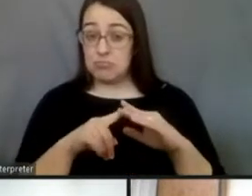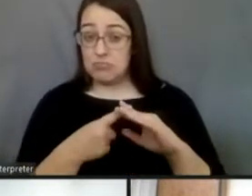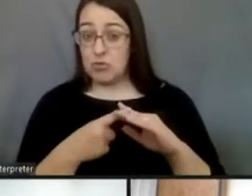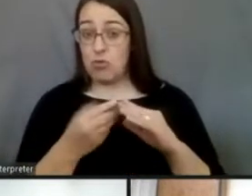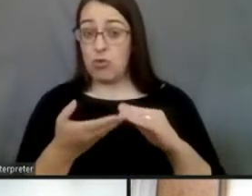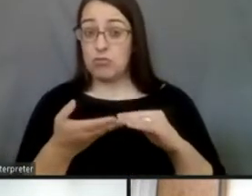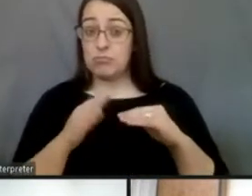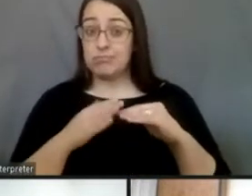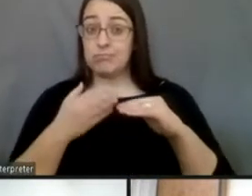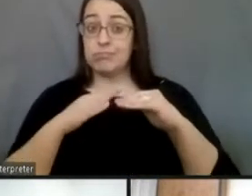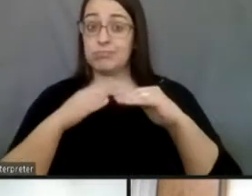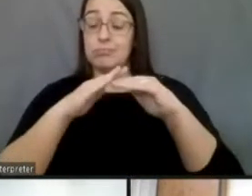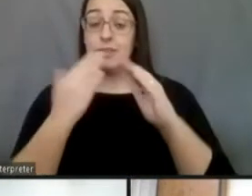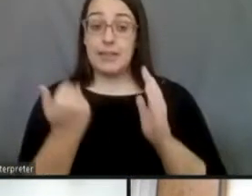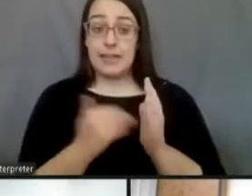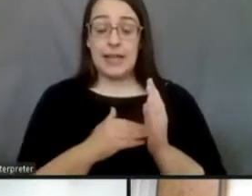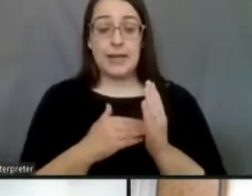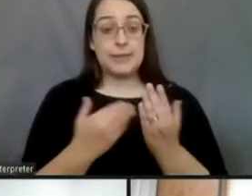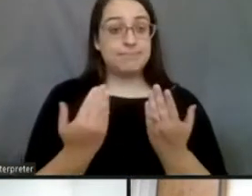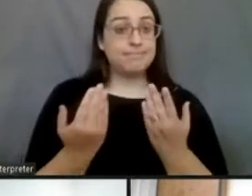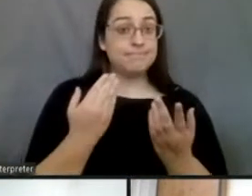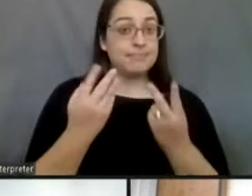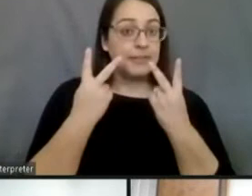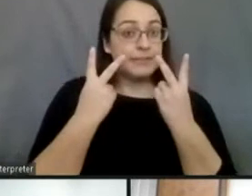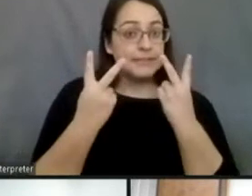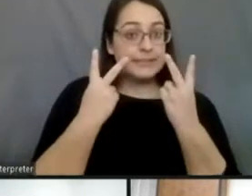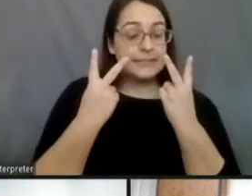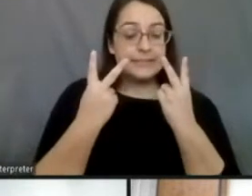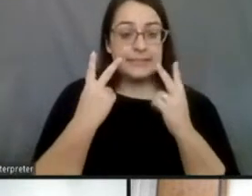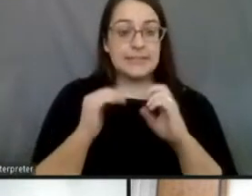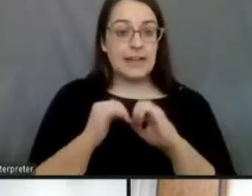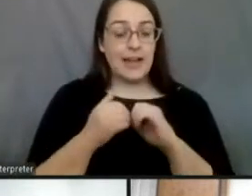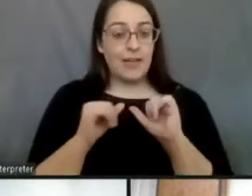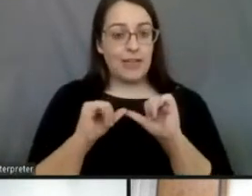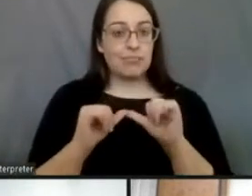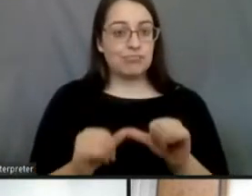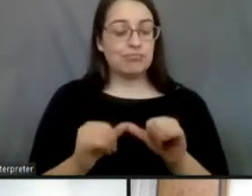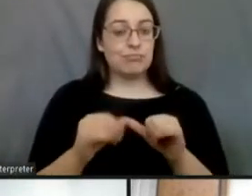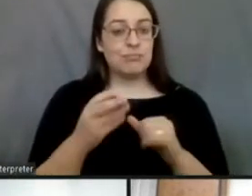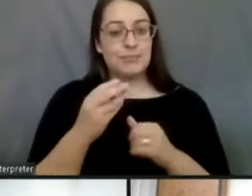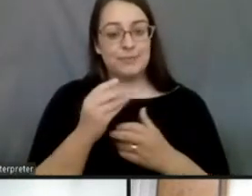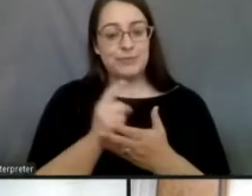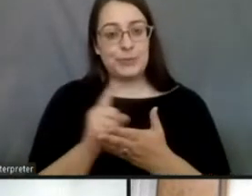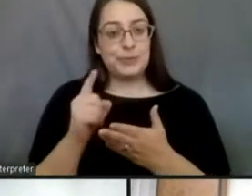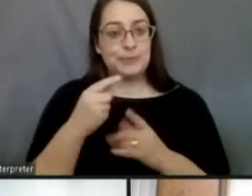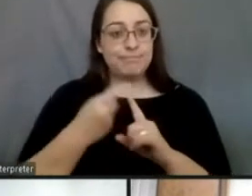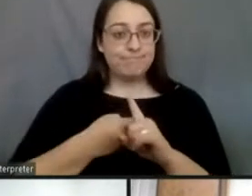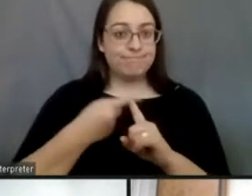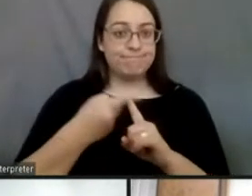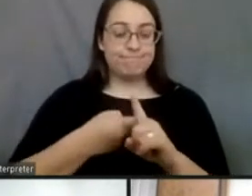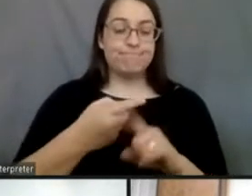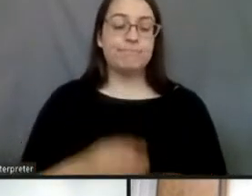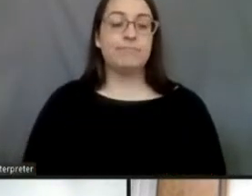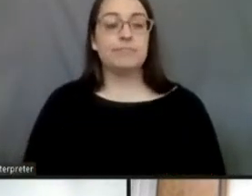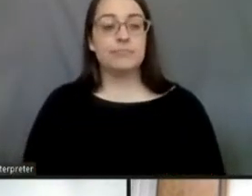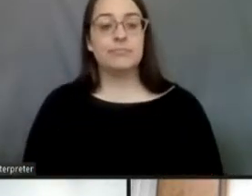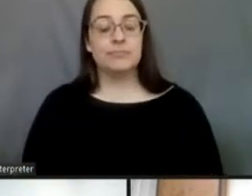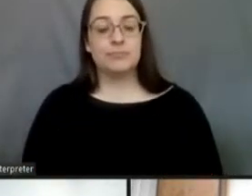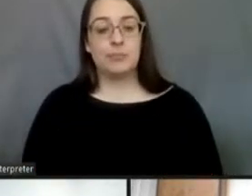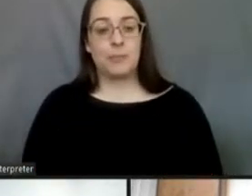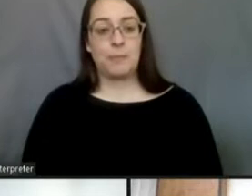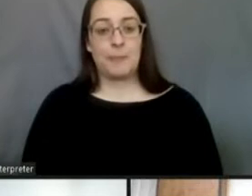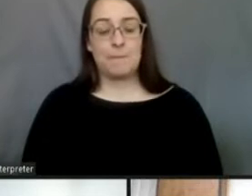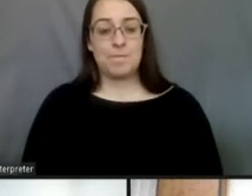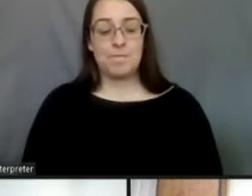And again, we'll have to see how that pans out here over the next couple of weeks and months. We are down